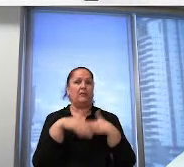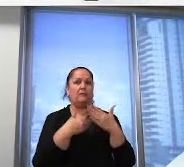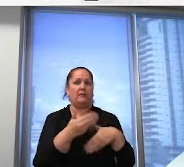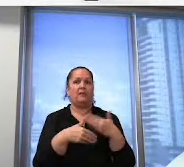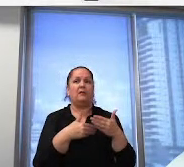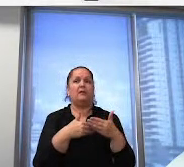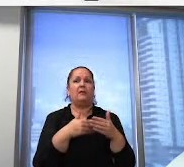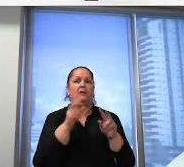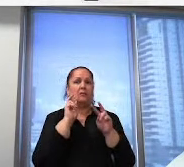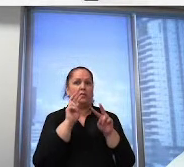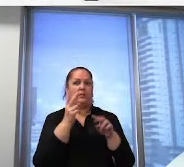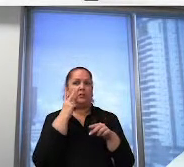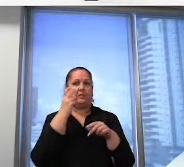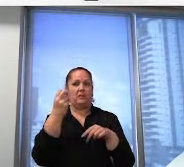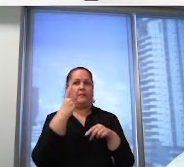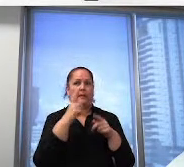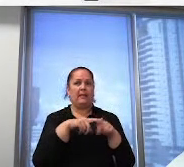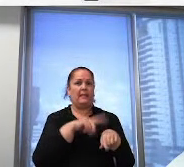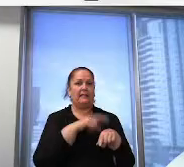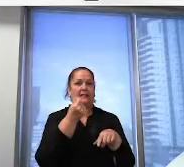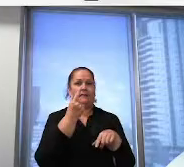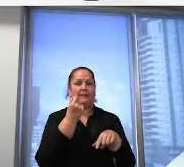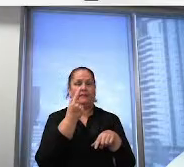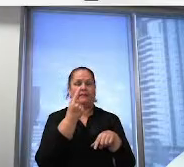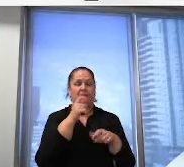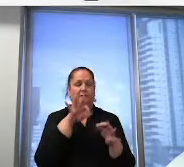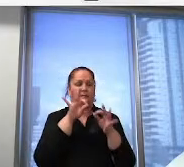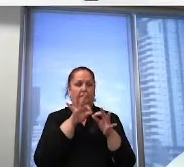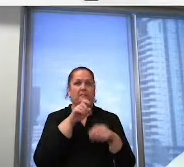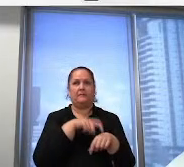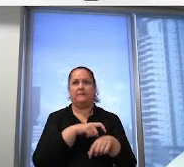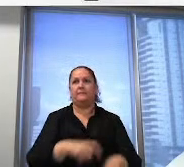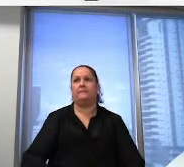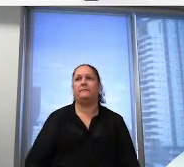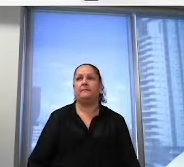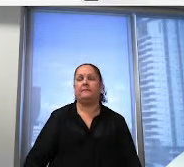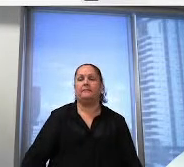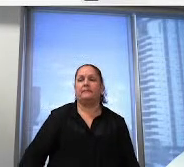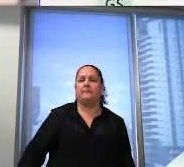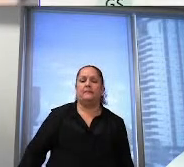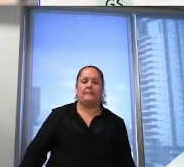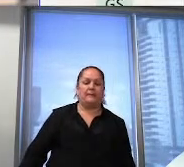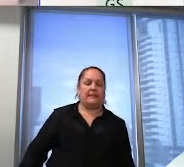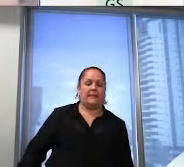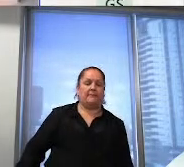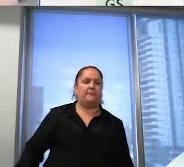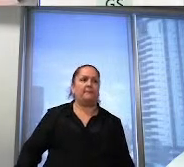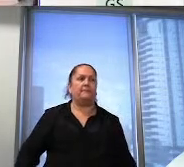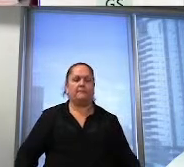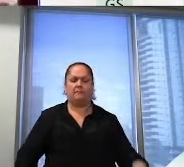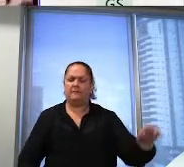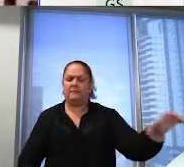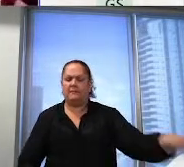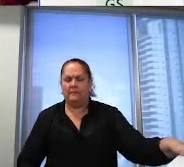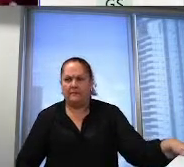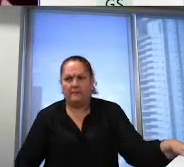go. And we'll look forward to seeing you back at 11 o'clock sharp. Thank you. Go off the record.